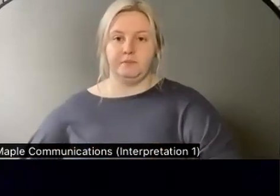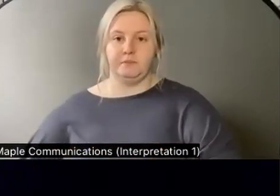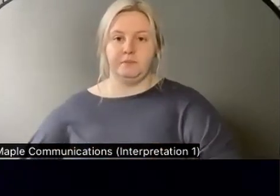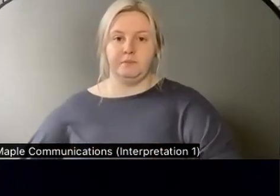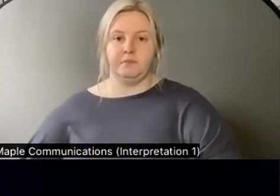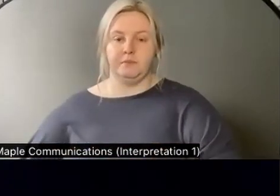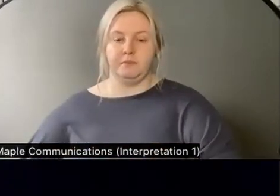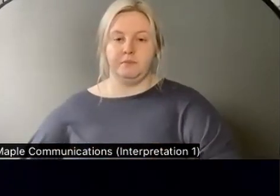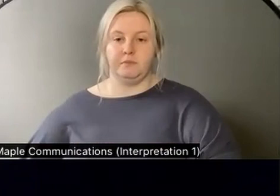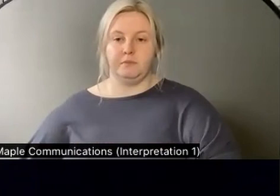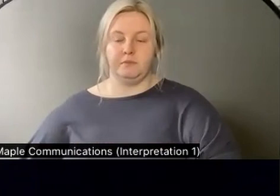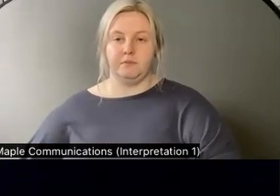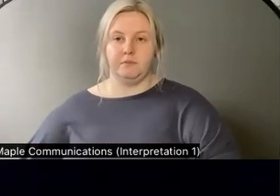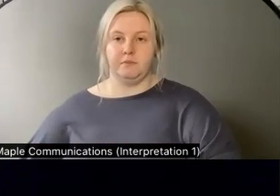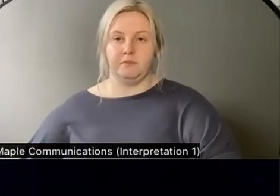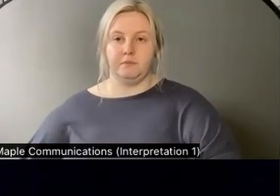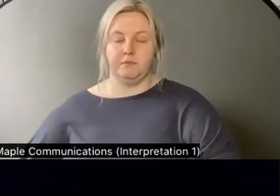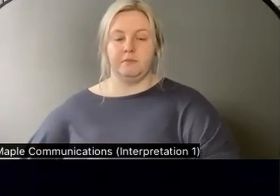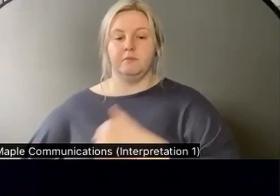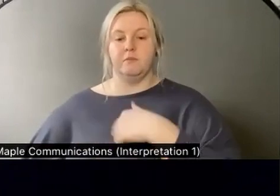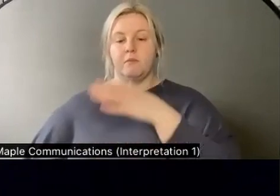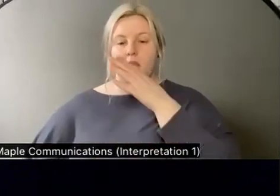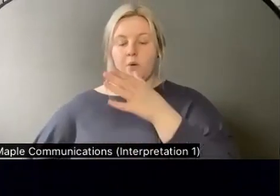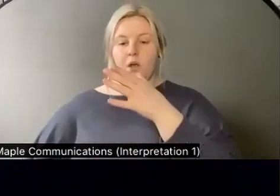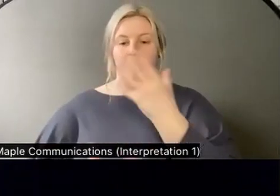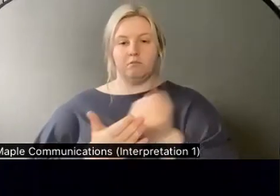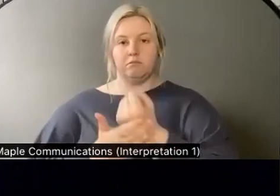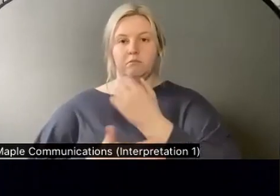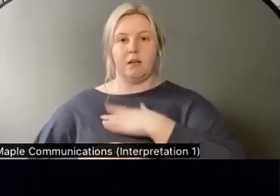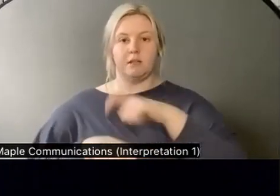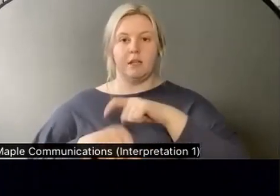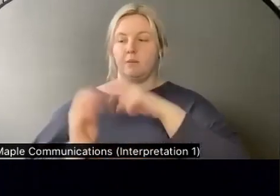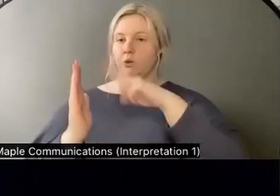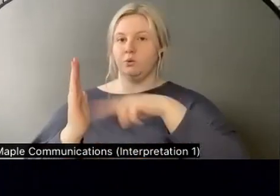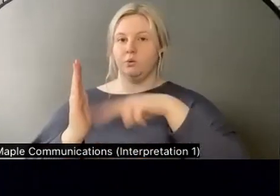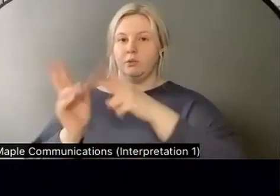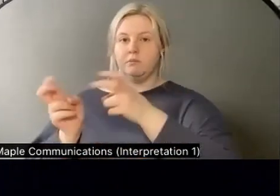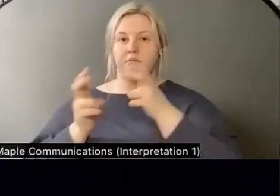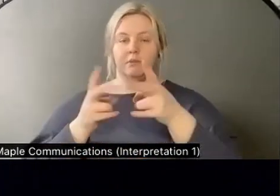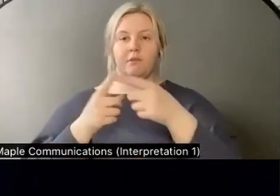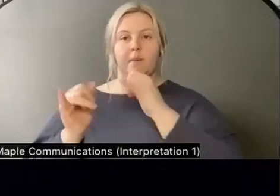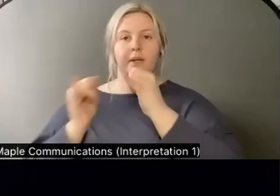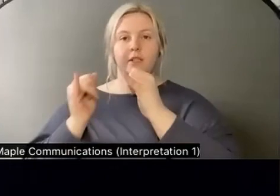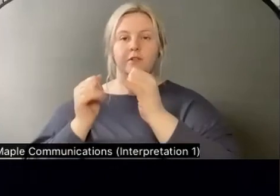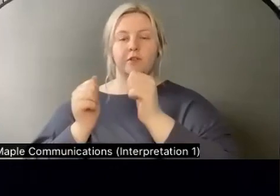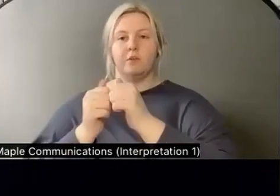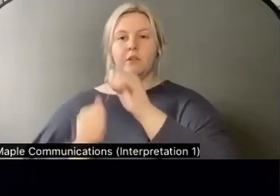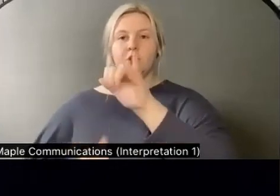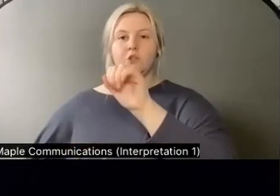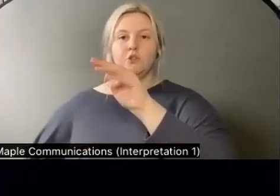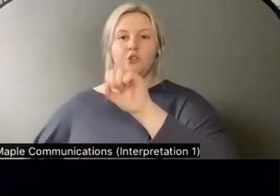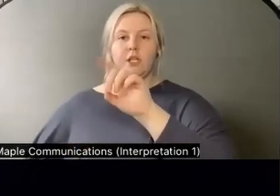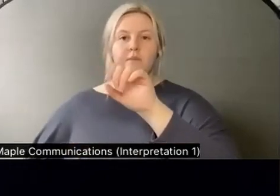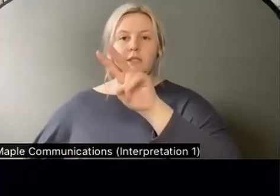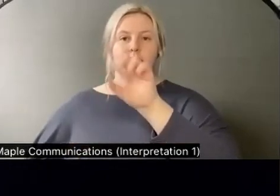She says, I'm going to use my time to read an excerpt from an interview with James Davies, author of multiple books on